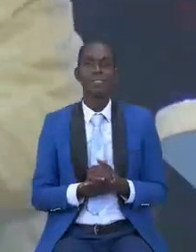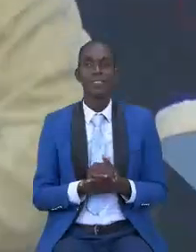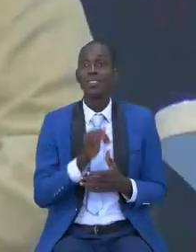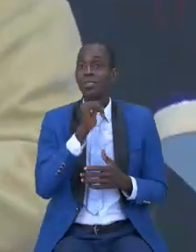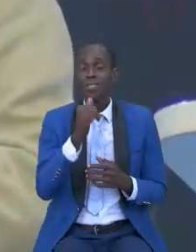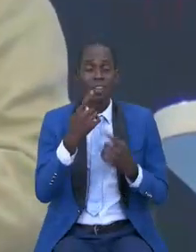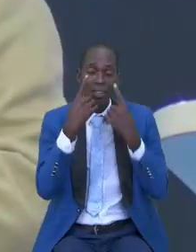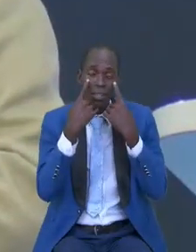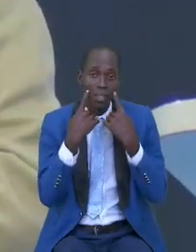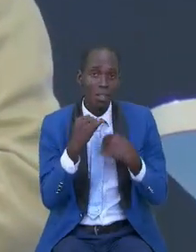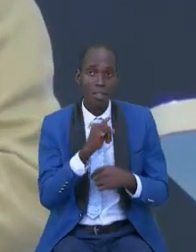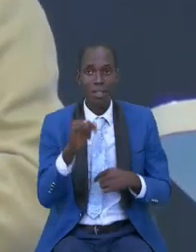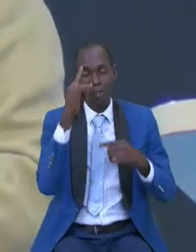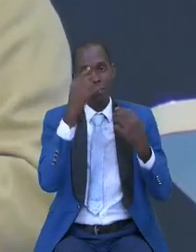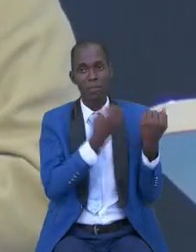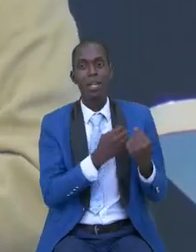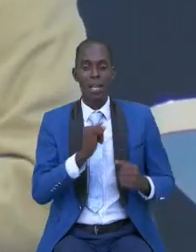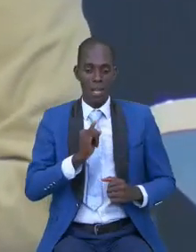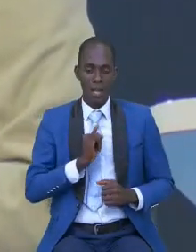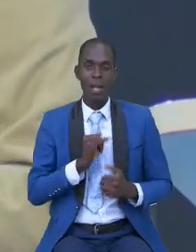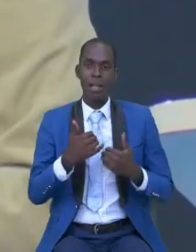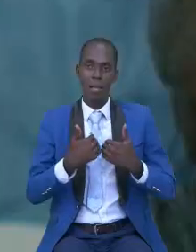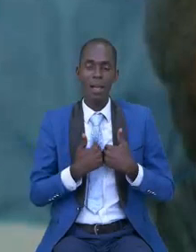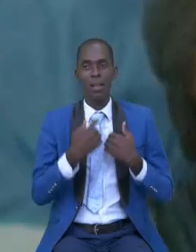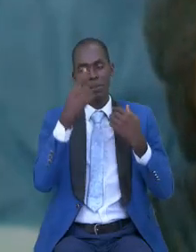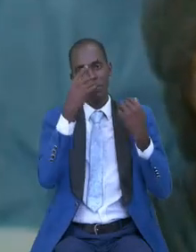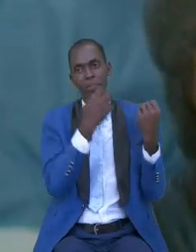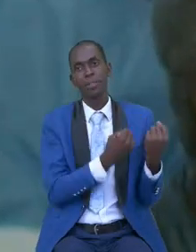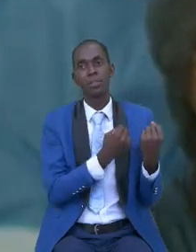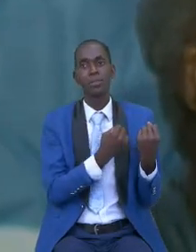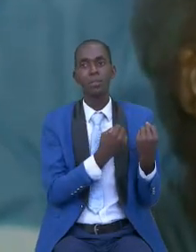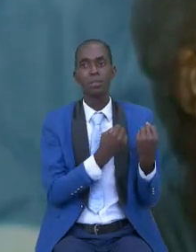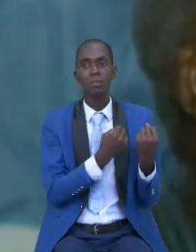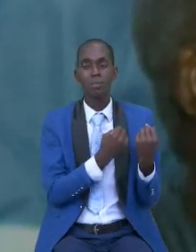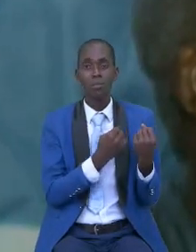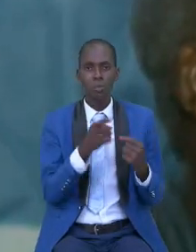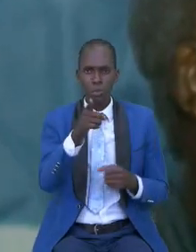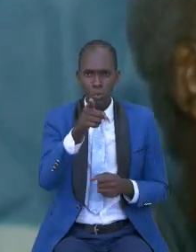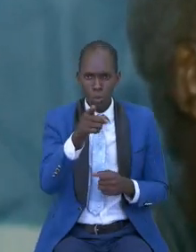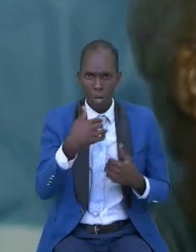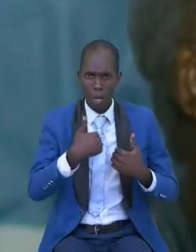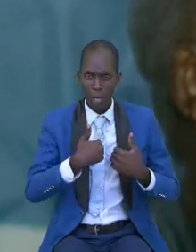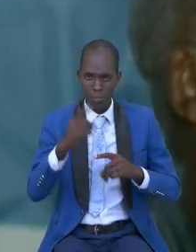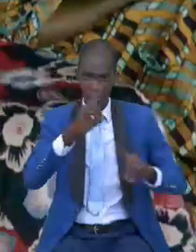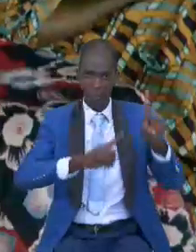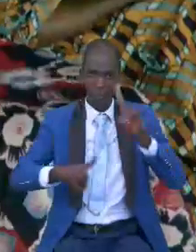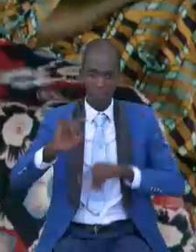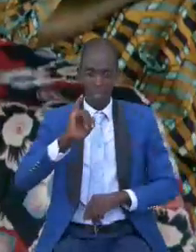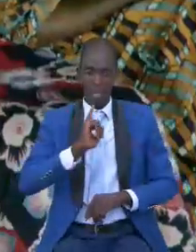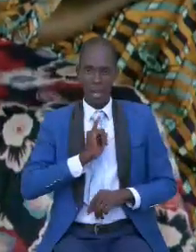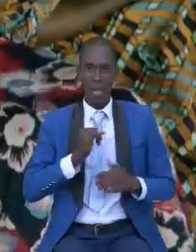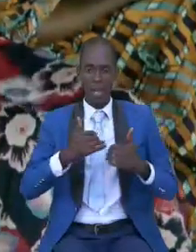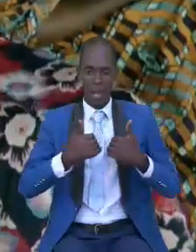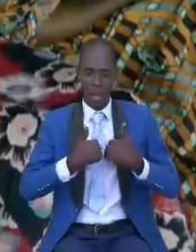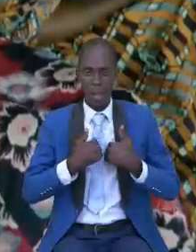crying faith. I have faith. Somebody there, I have faith.